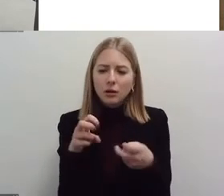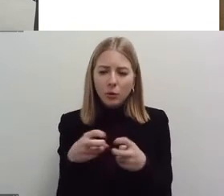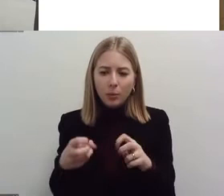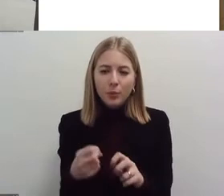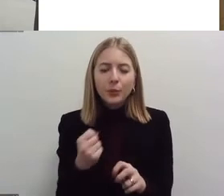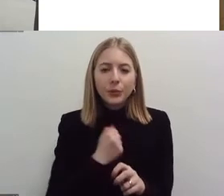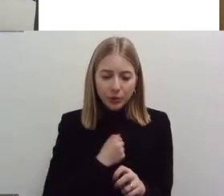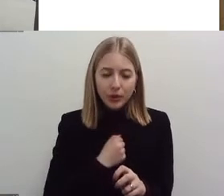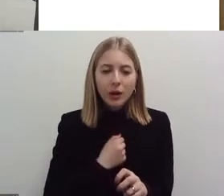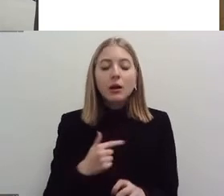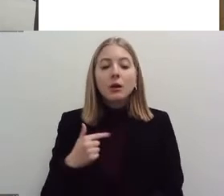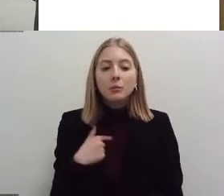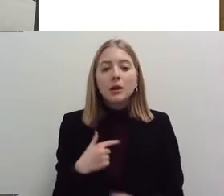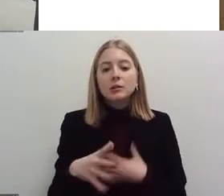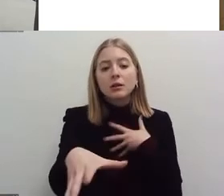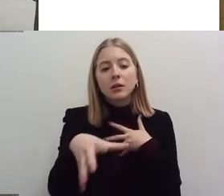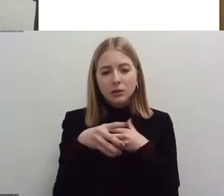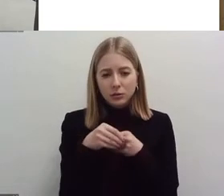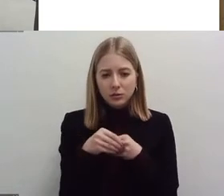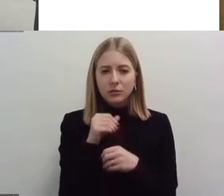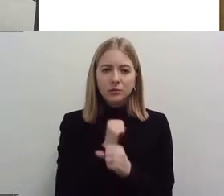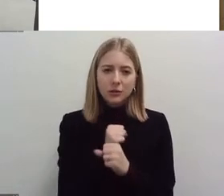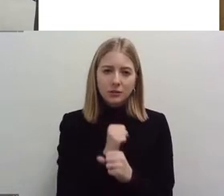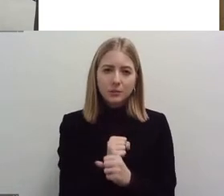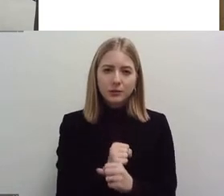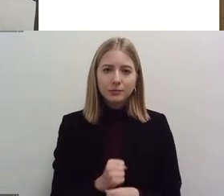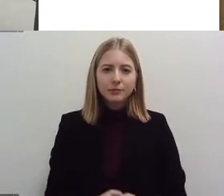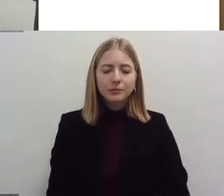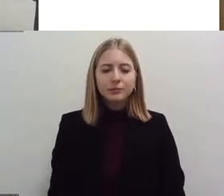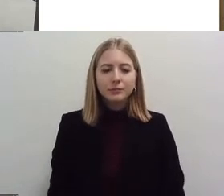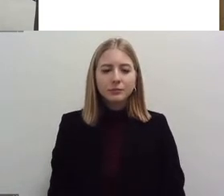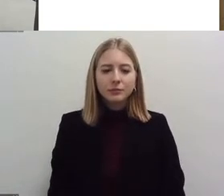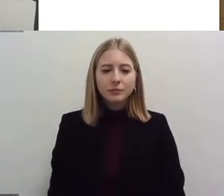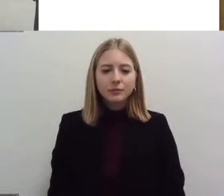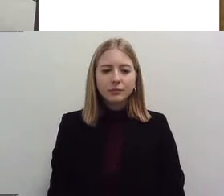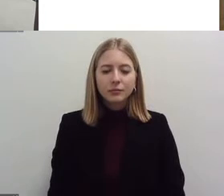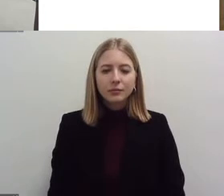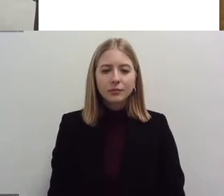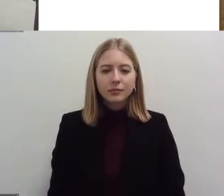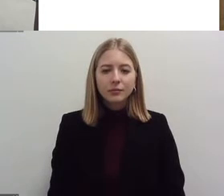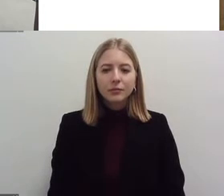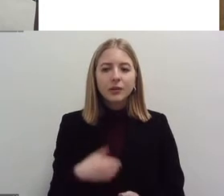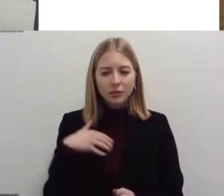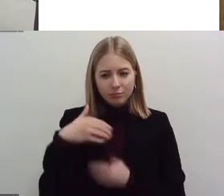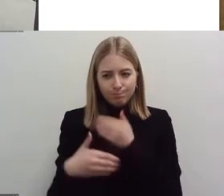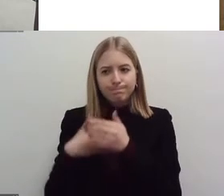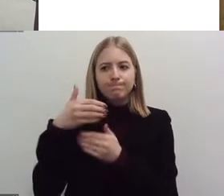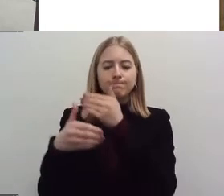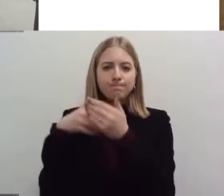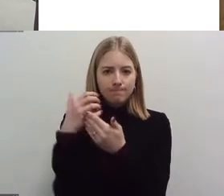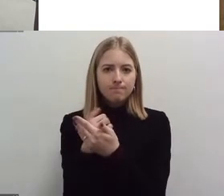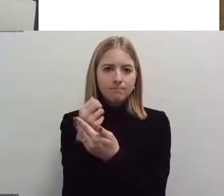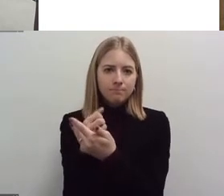taking a step towards a change, a journey of turning the baggage we carry and pain into knowledge and